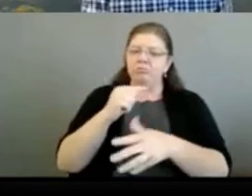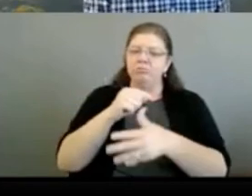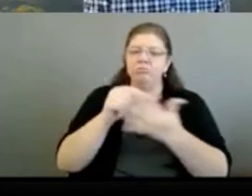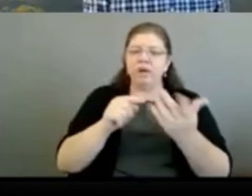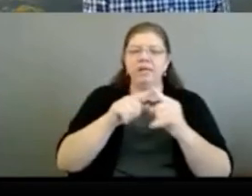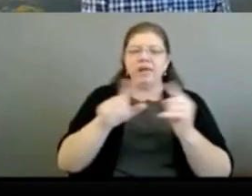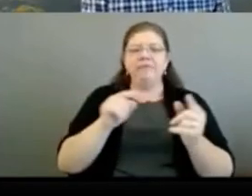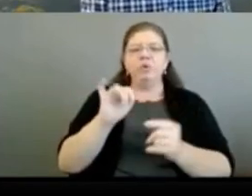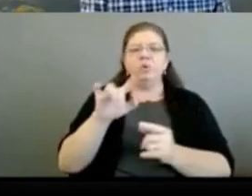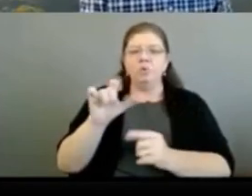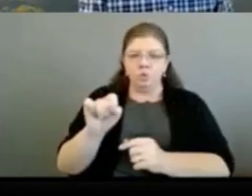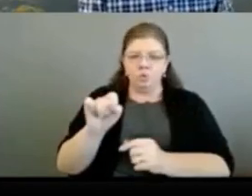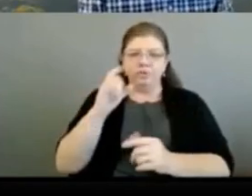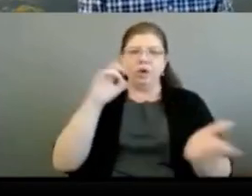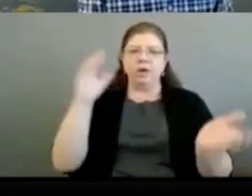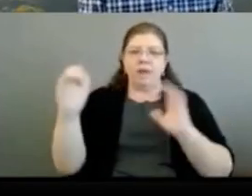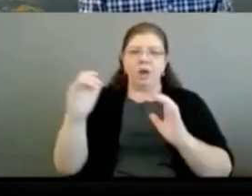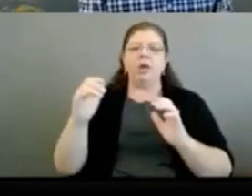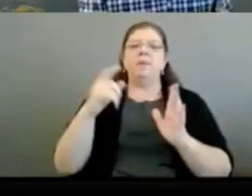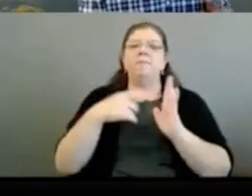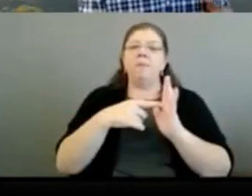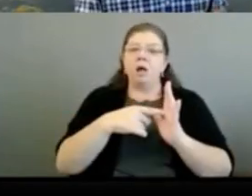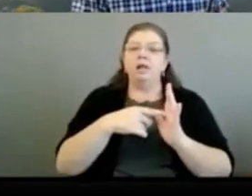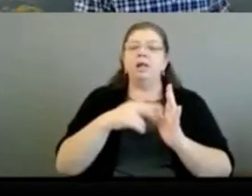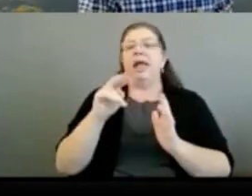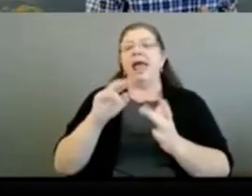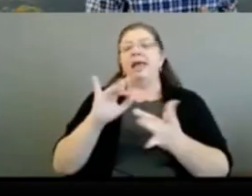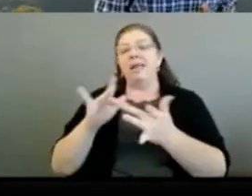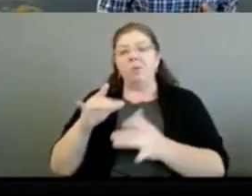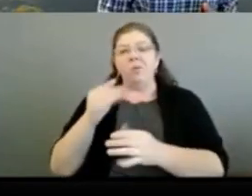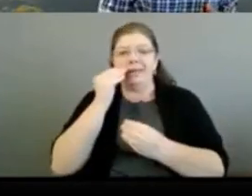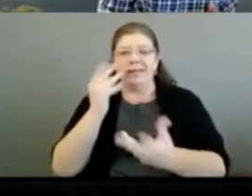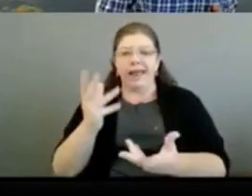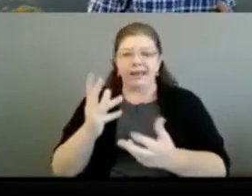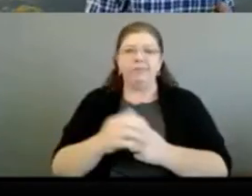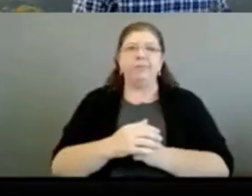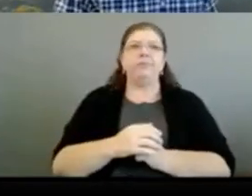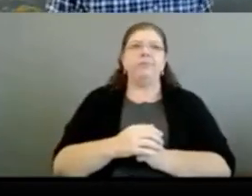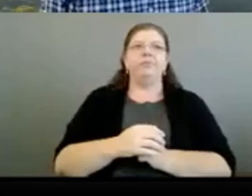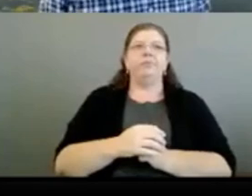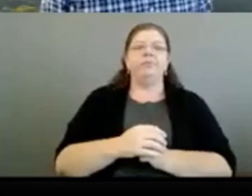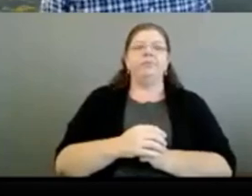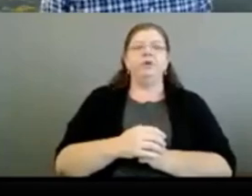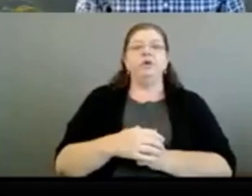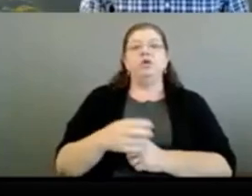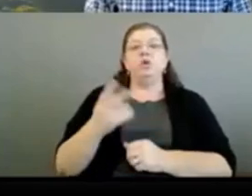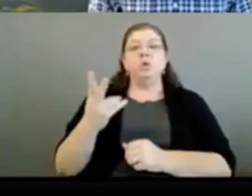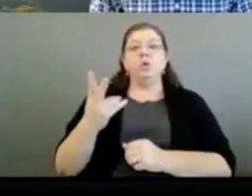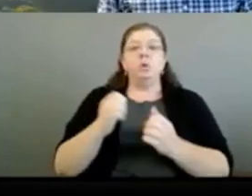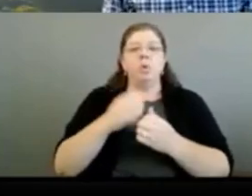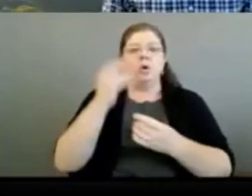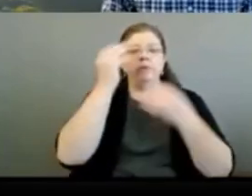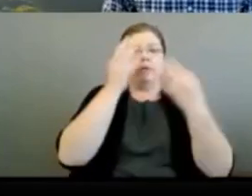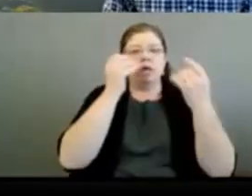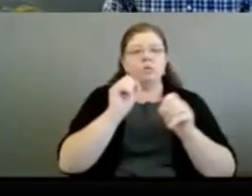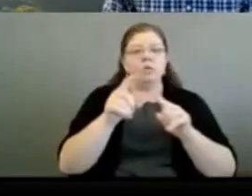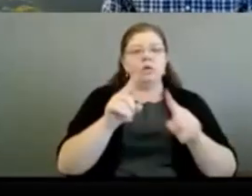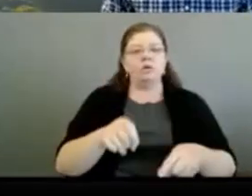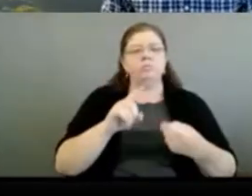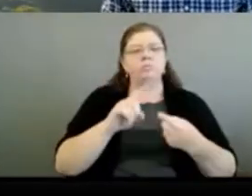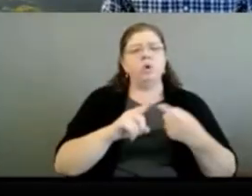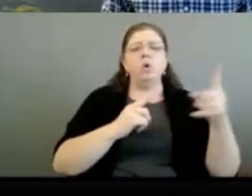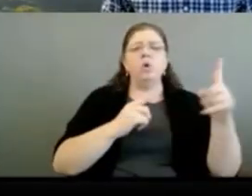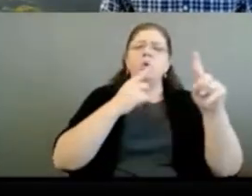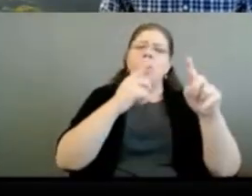modeling network data. So I think 2 more reflection questions, but real quick, what are your goals for analyzing social